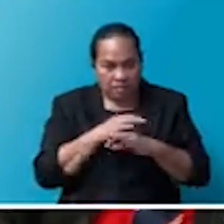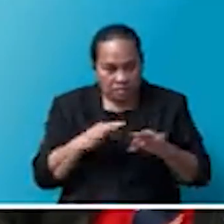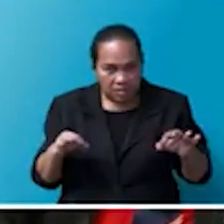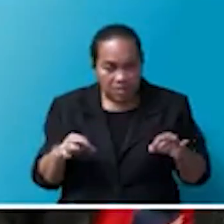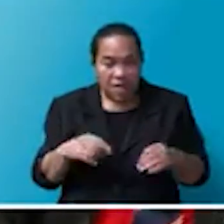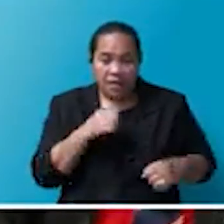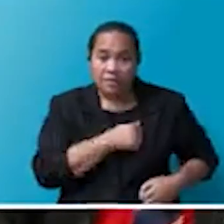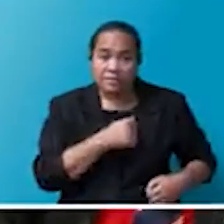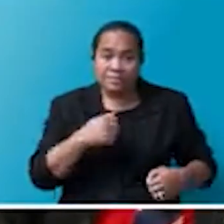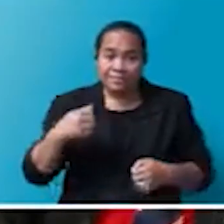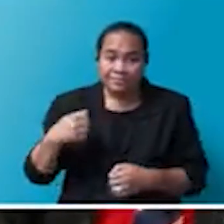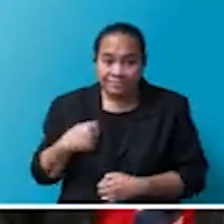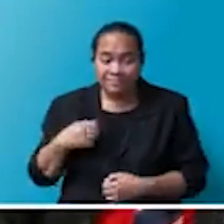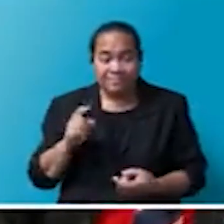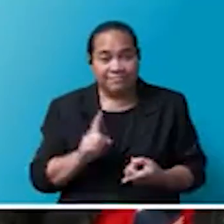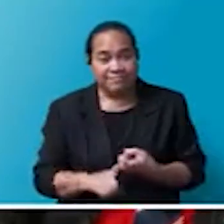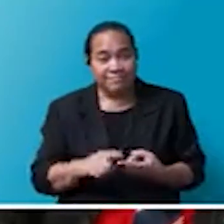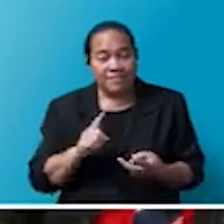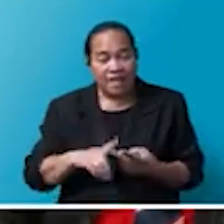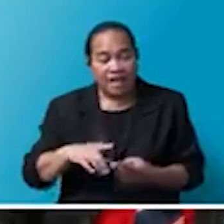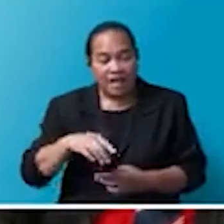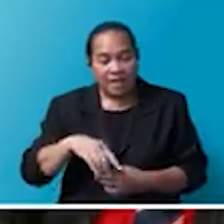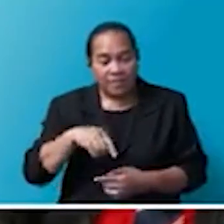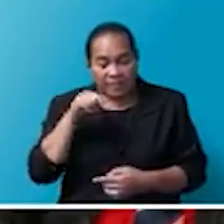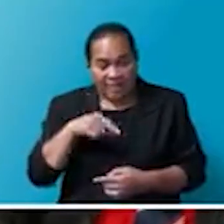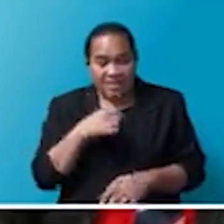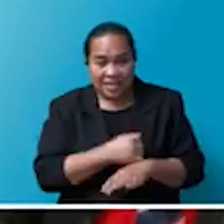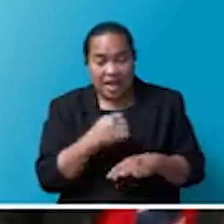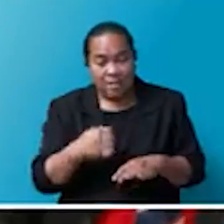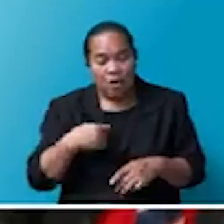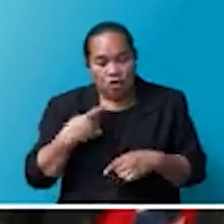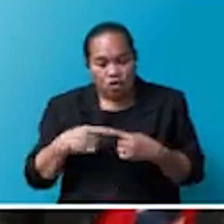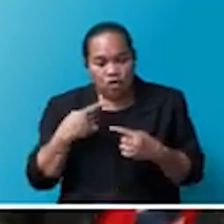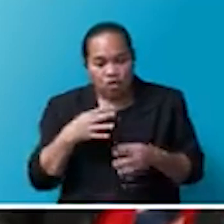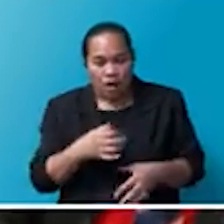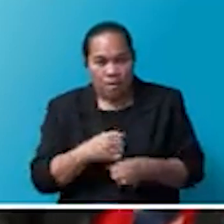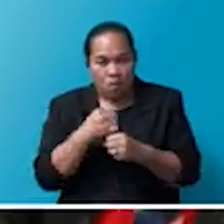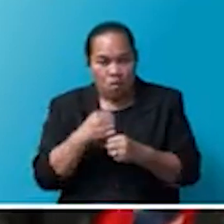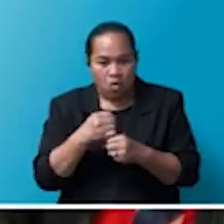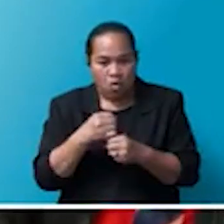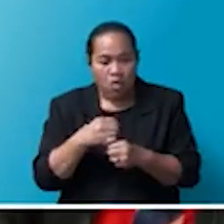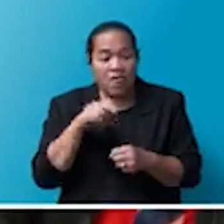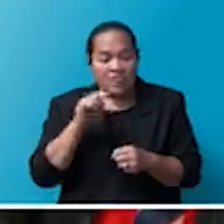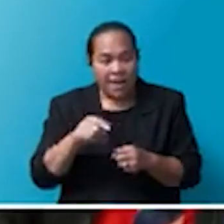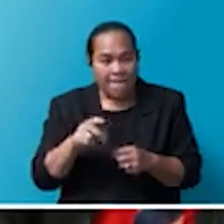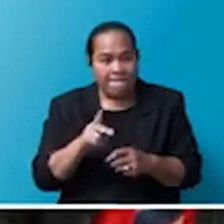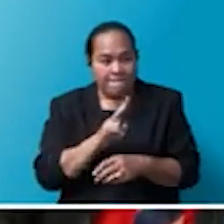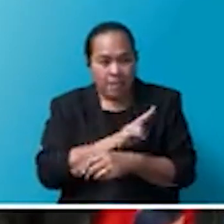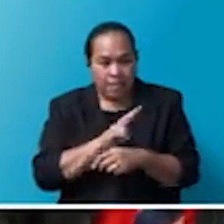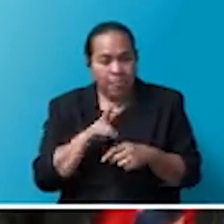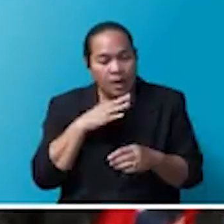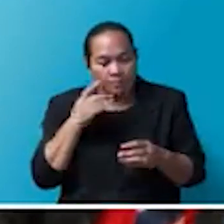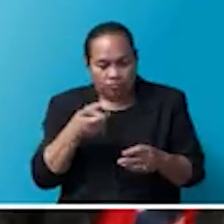of Fiji military forces, under this government, continues to uphold that principle with